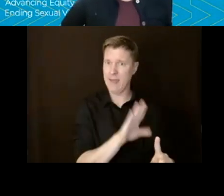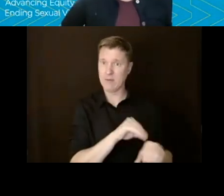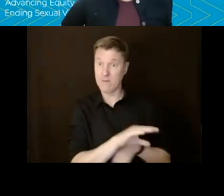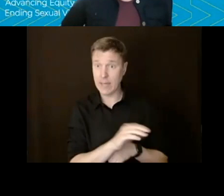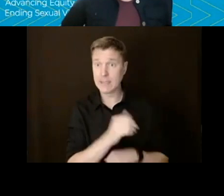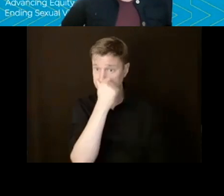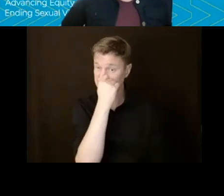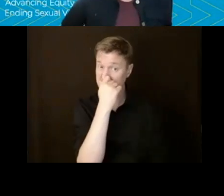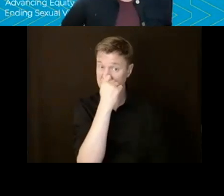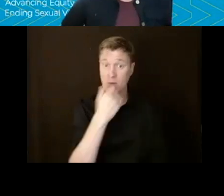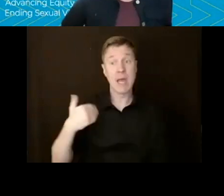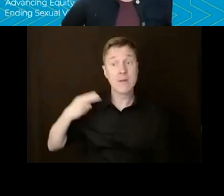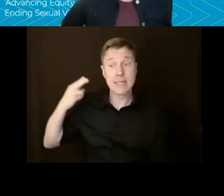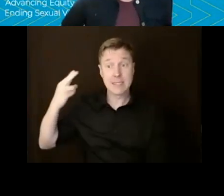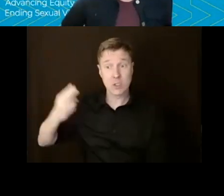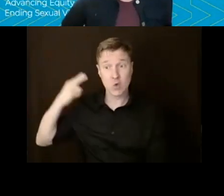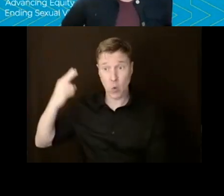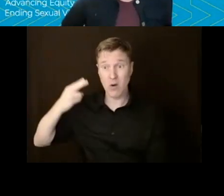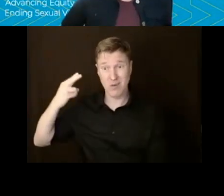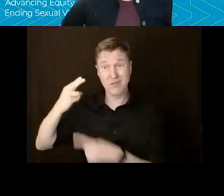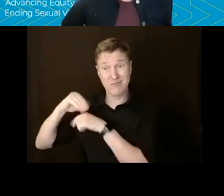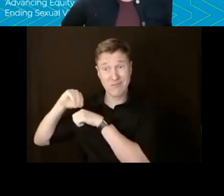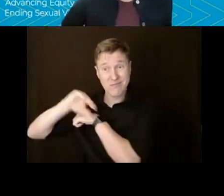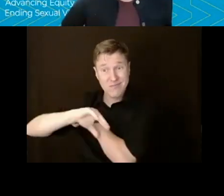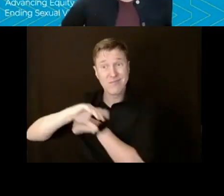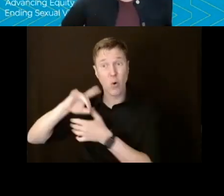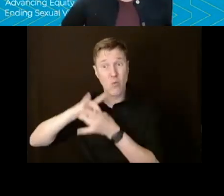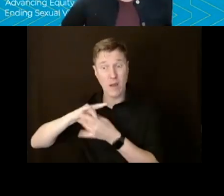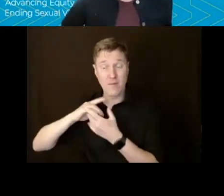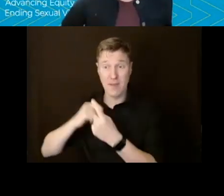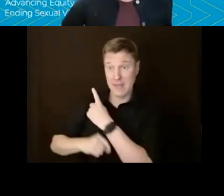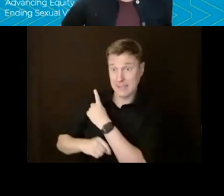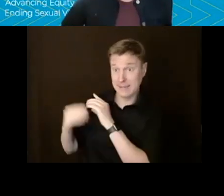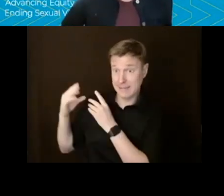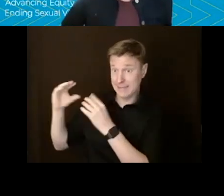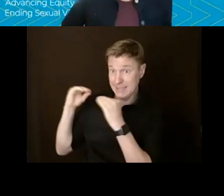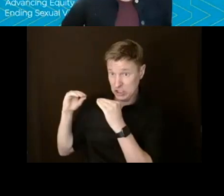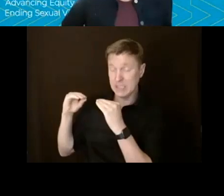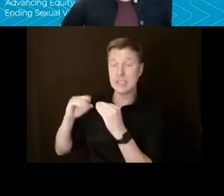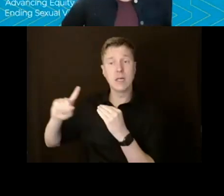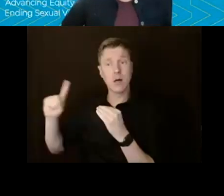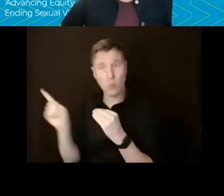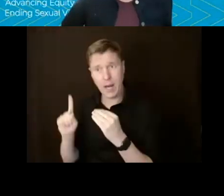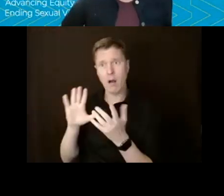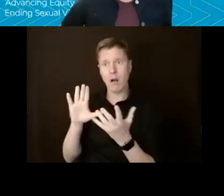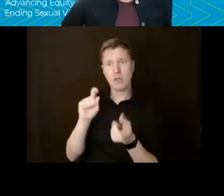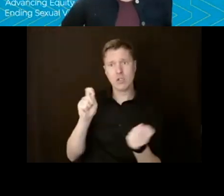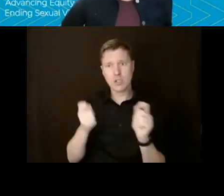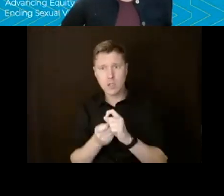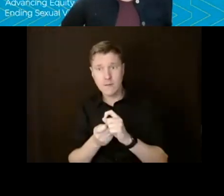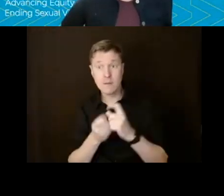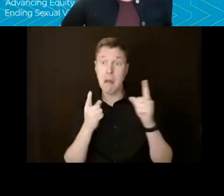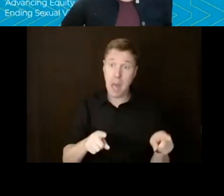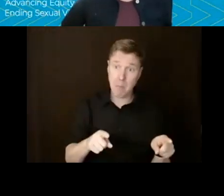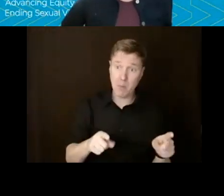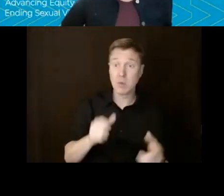have history, right? Her historical grounding is relevant because history teaches us where there have been shifts or not been shifts in the way